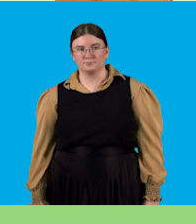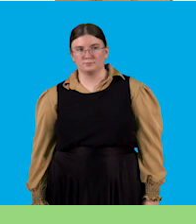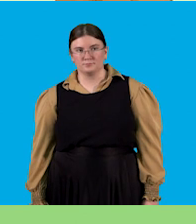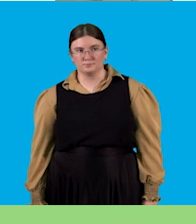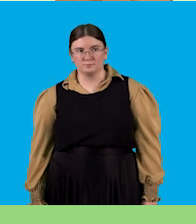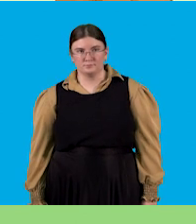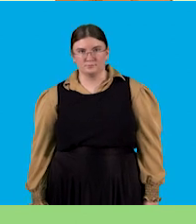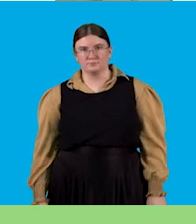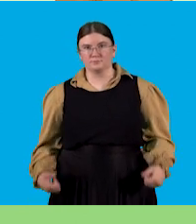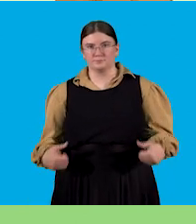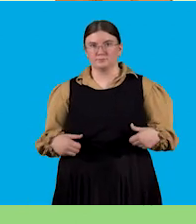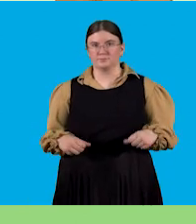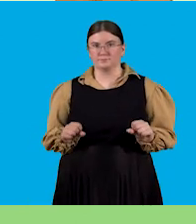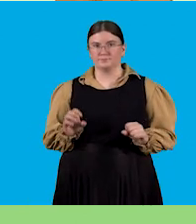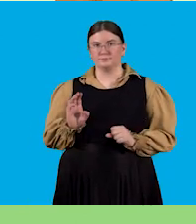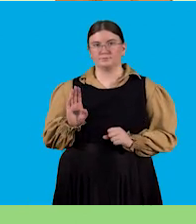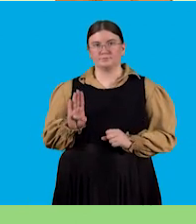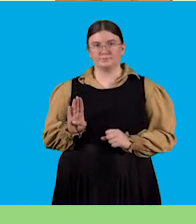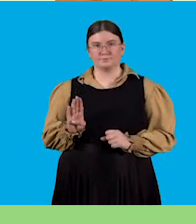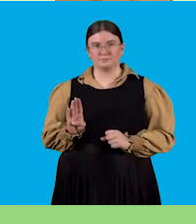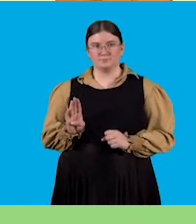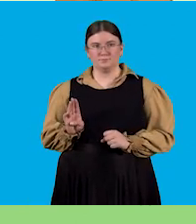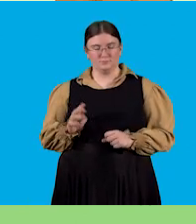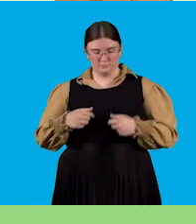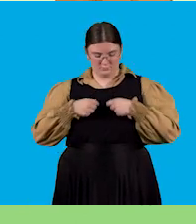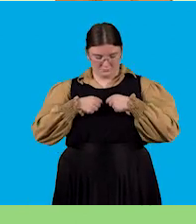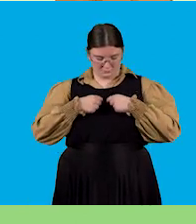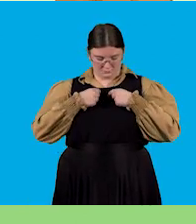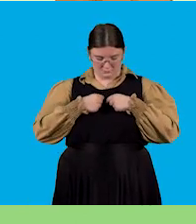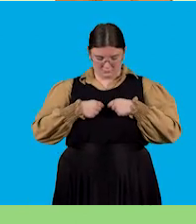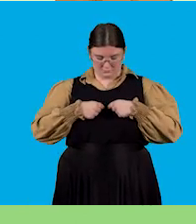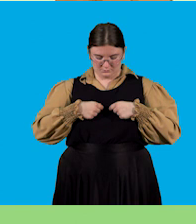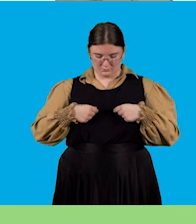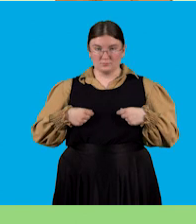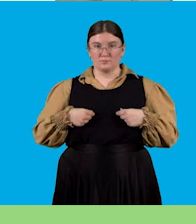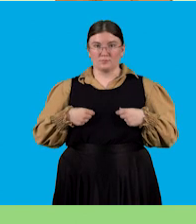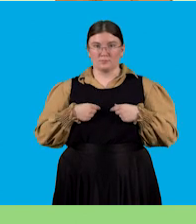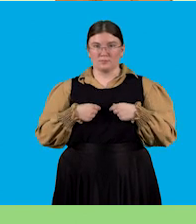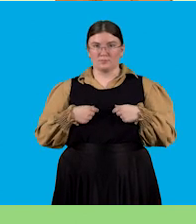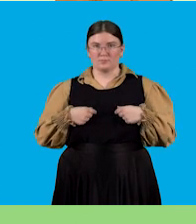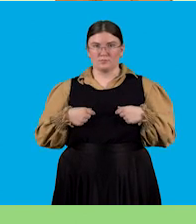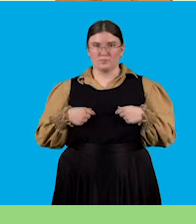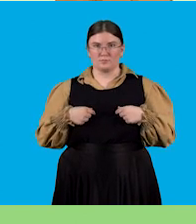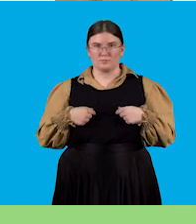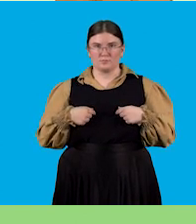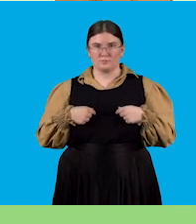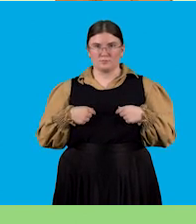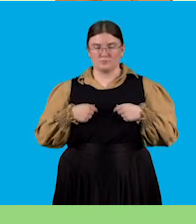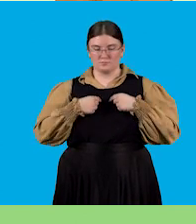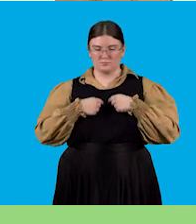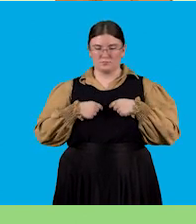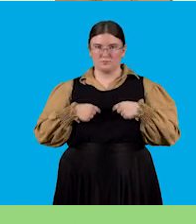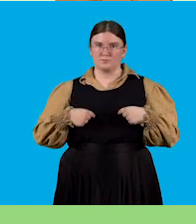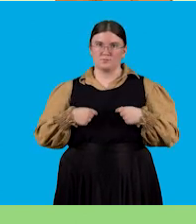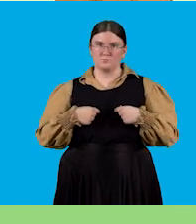And then we have B. B is pointing to the plastic